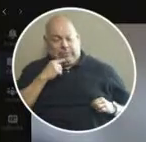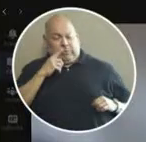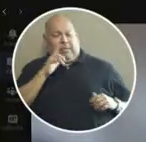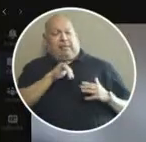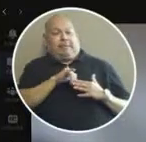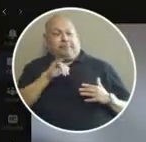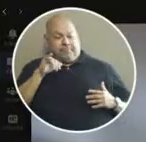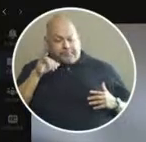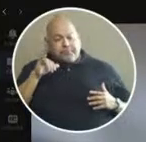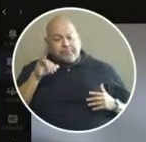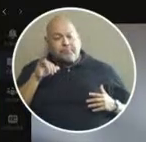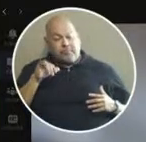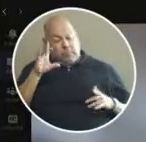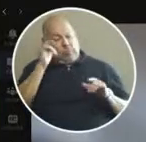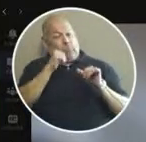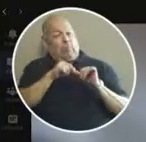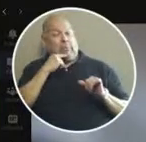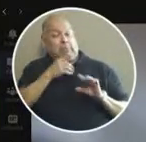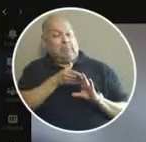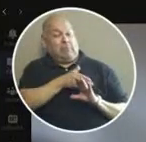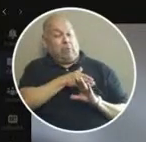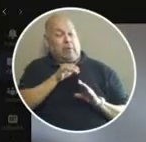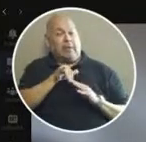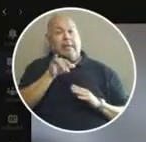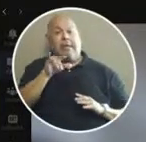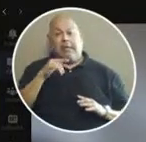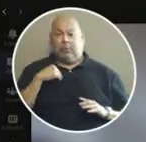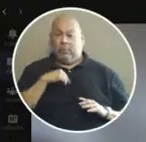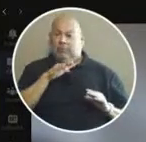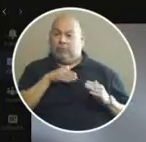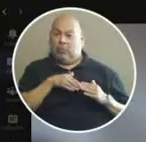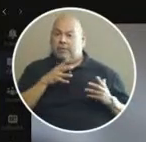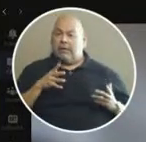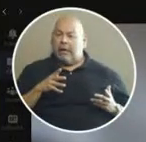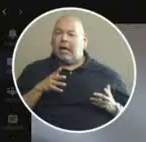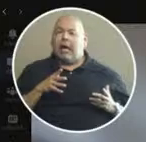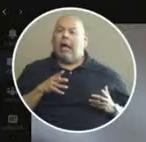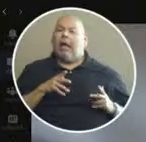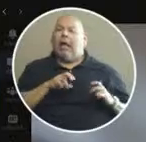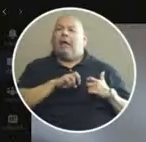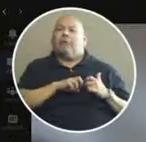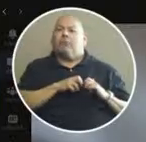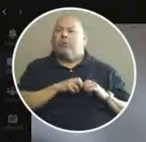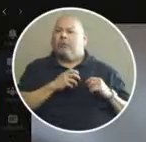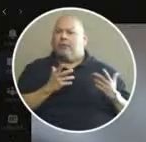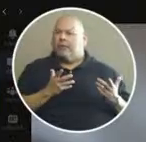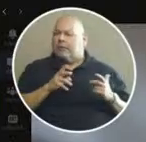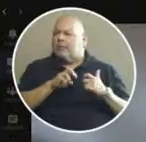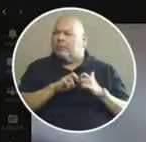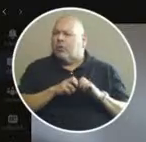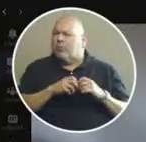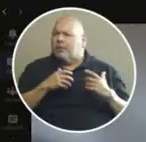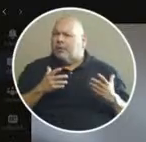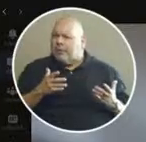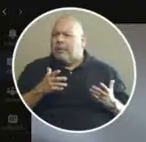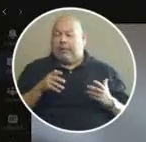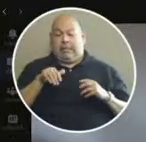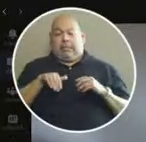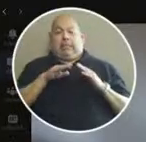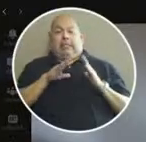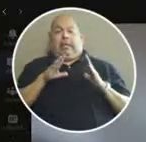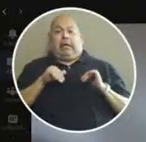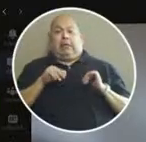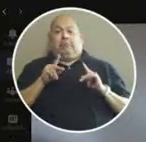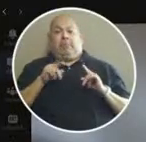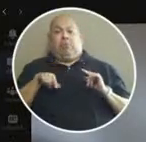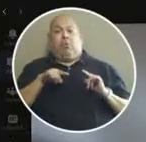that, remember I said earlier that we're focusing where there's an issue, and the issue has been in the household